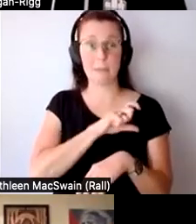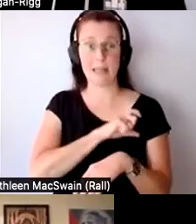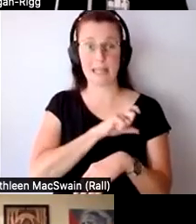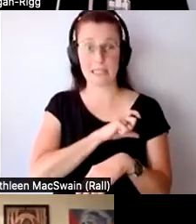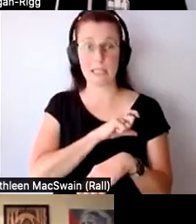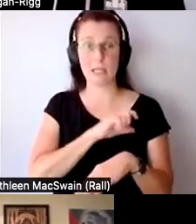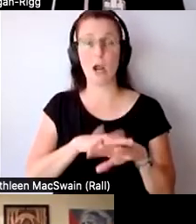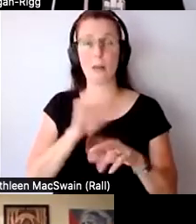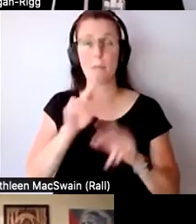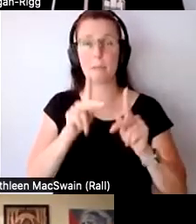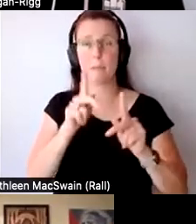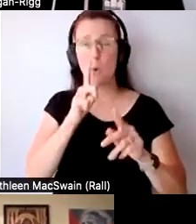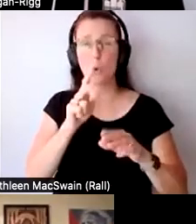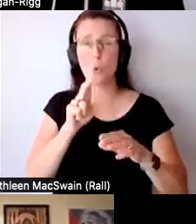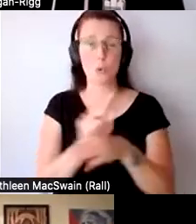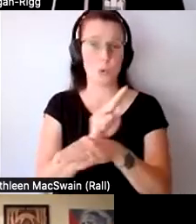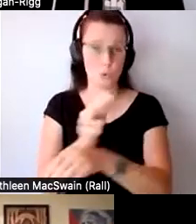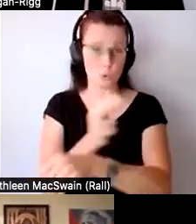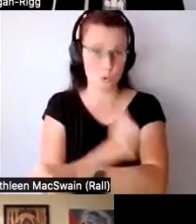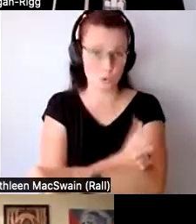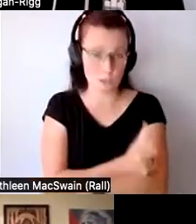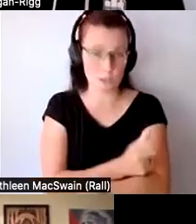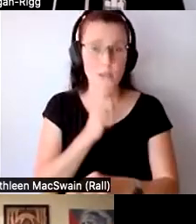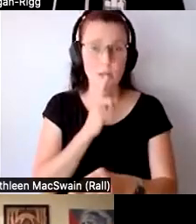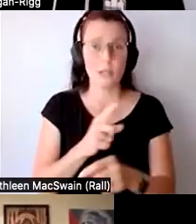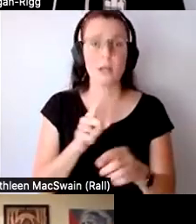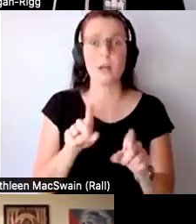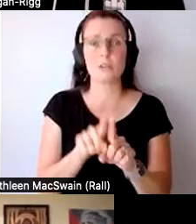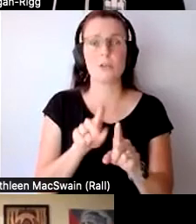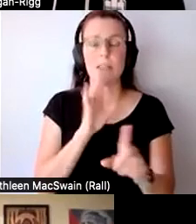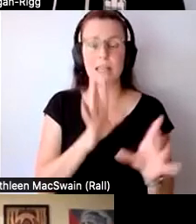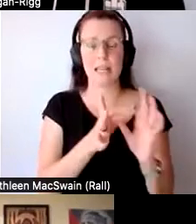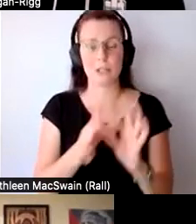connection between police and safety?